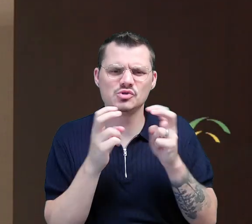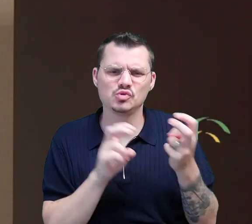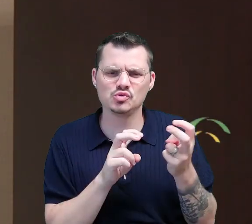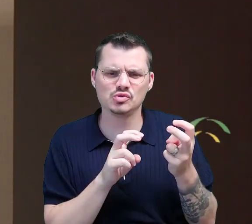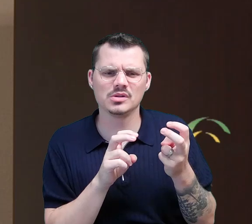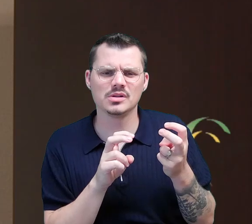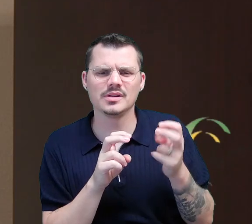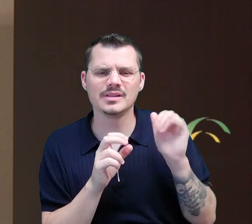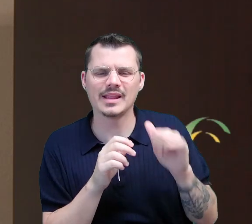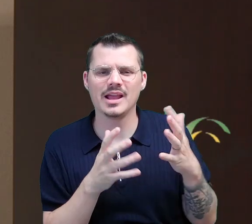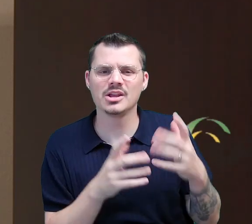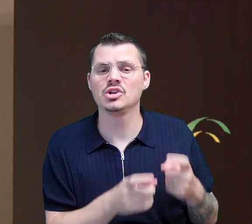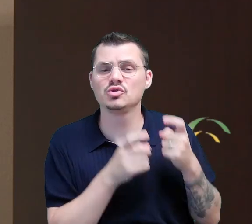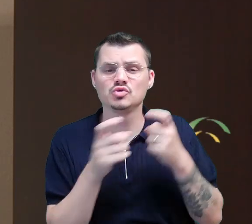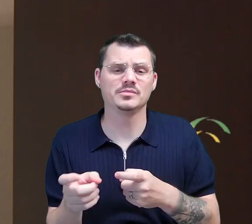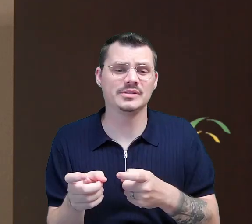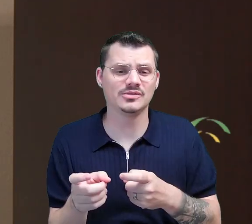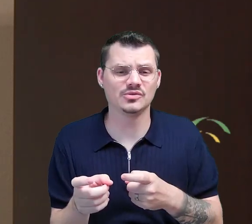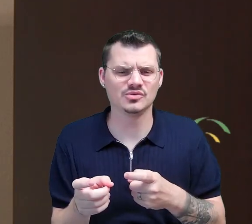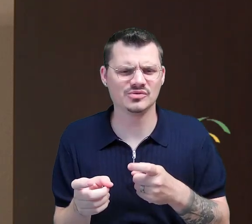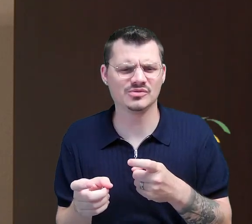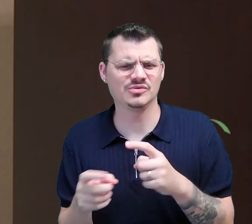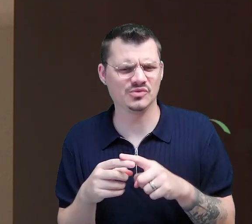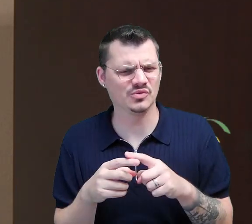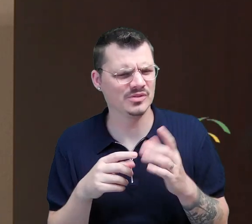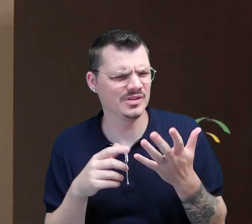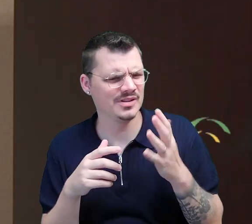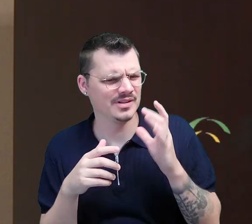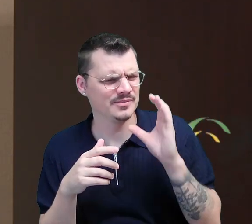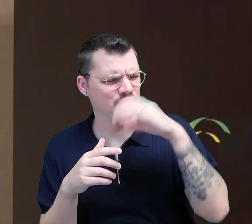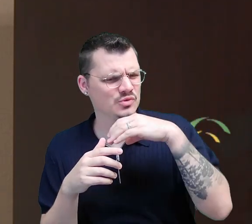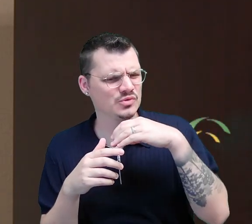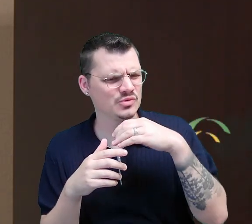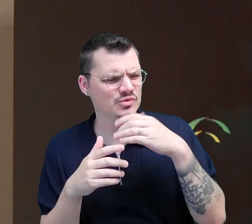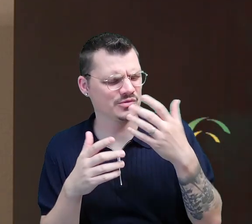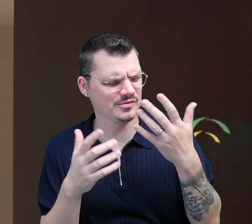have contributed to such a peculiar,